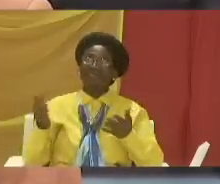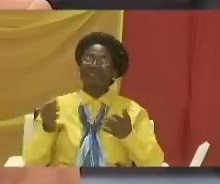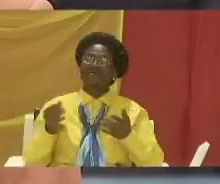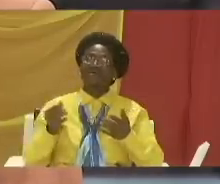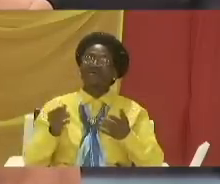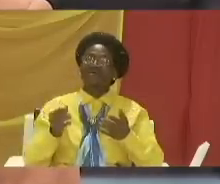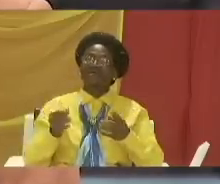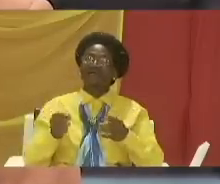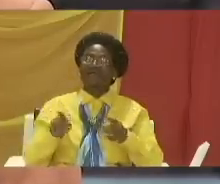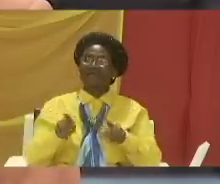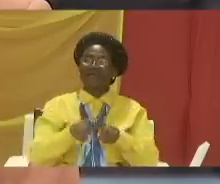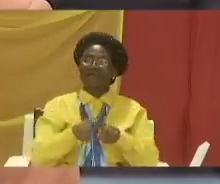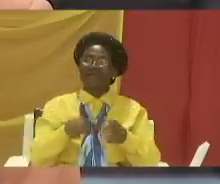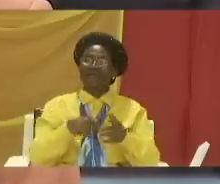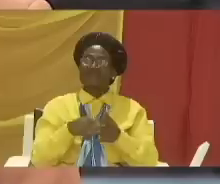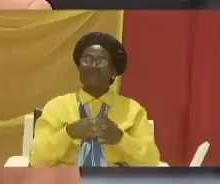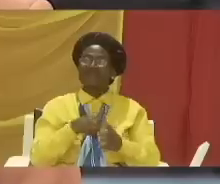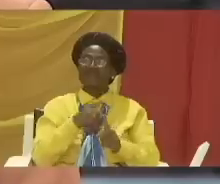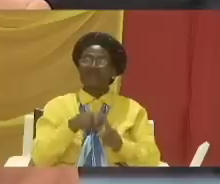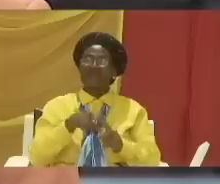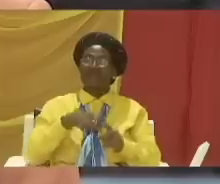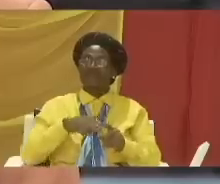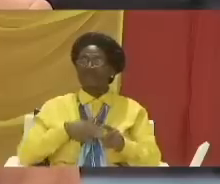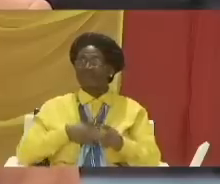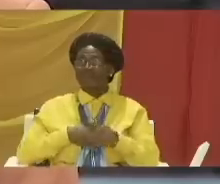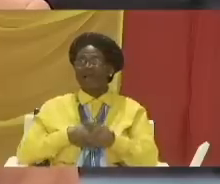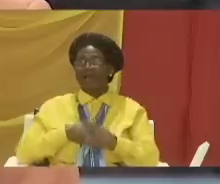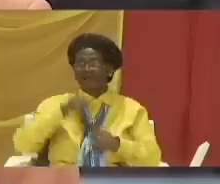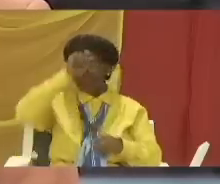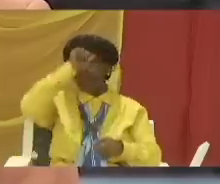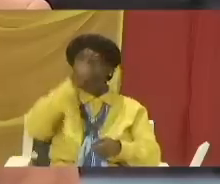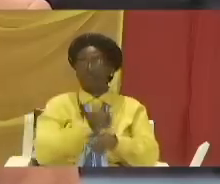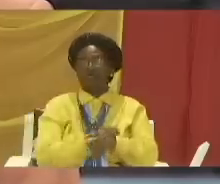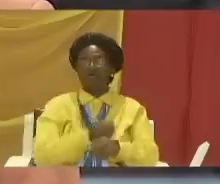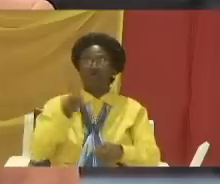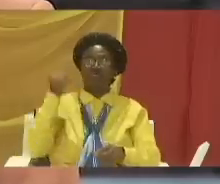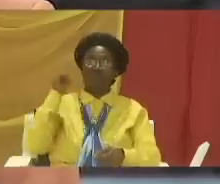my son was preaching and was referring to